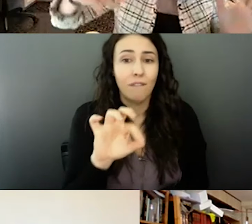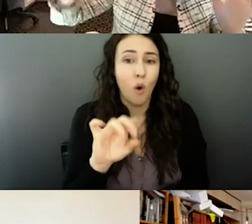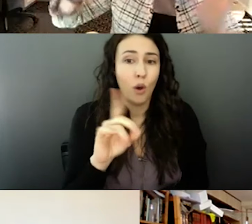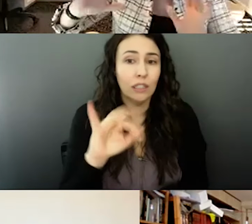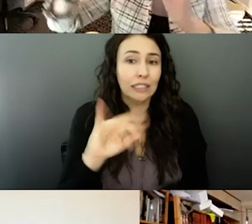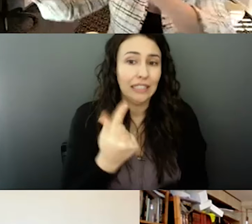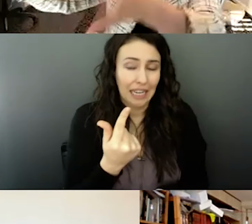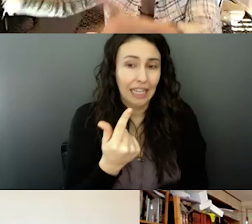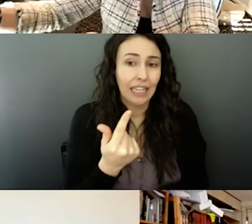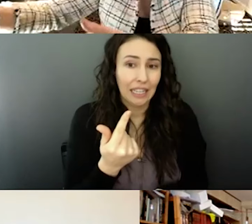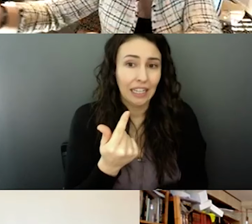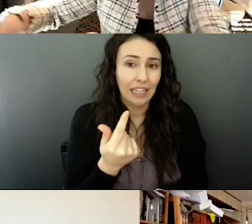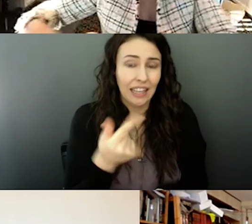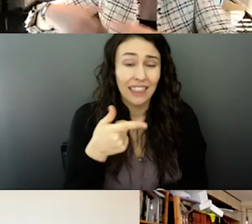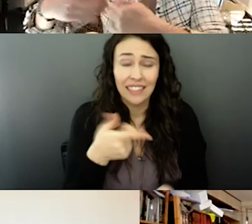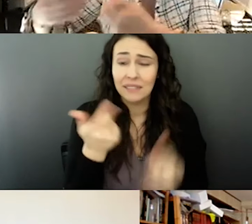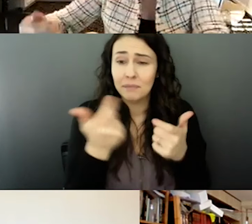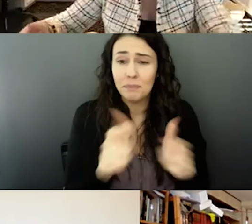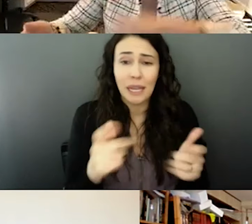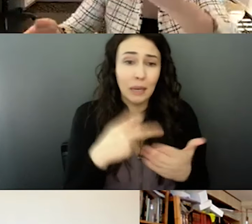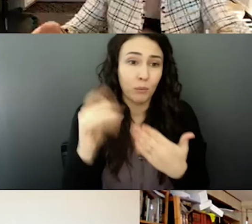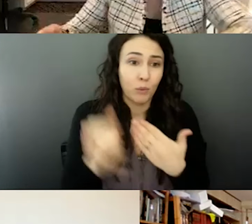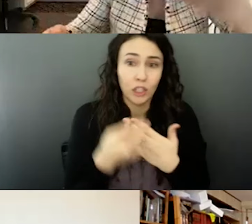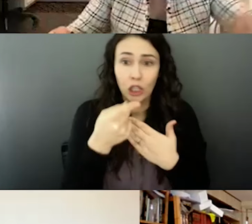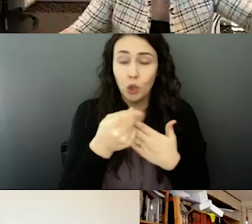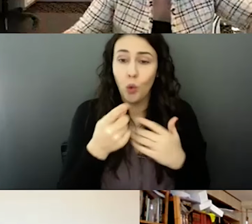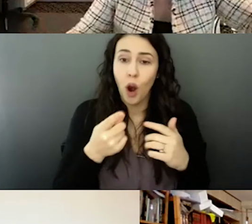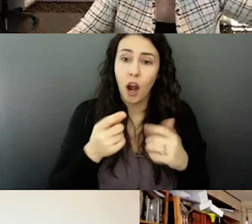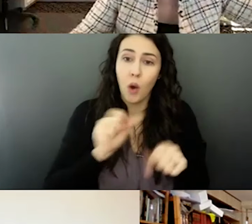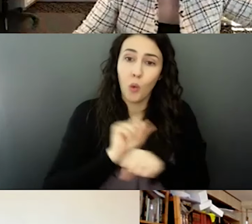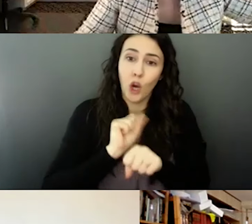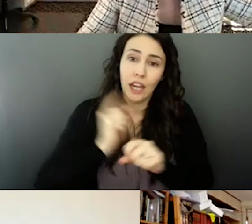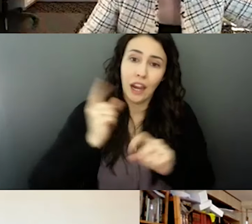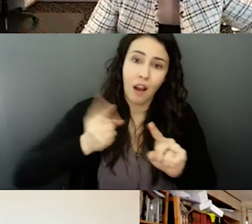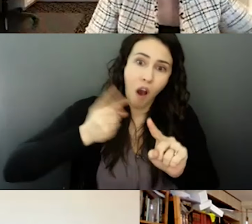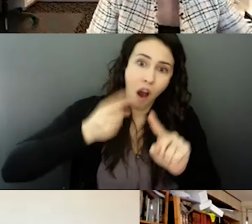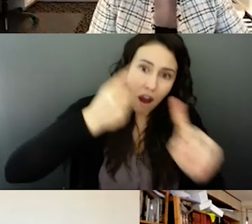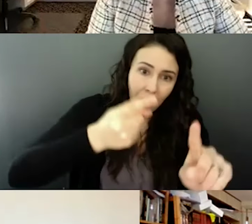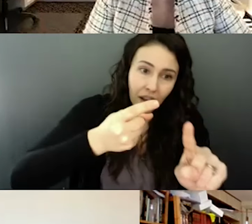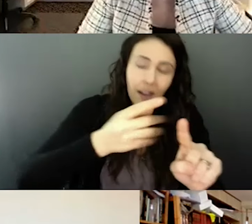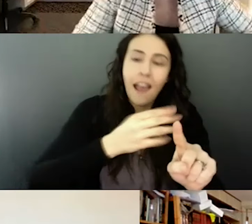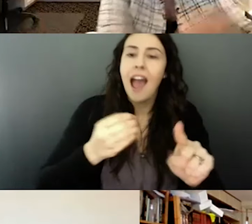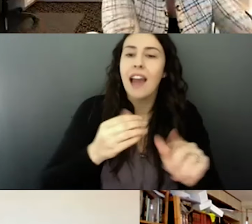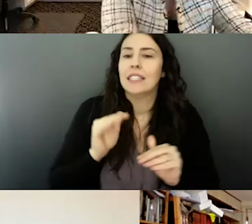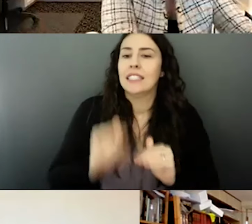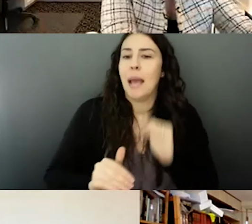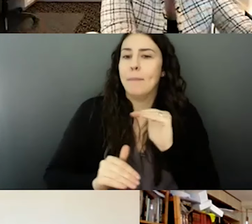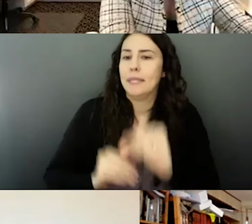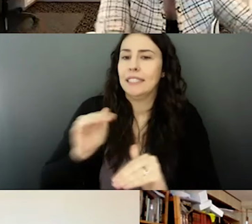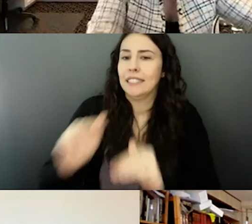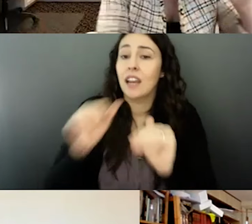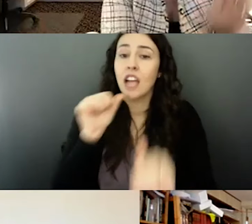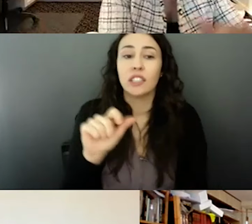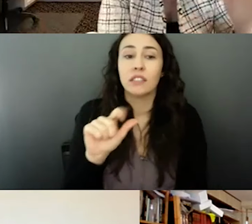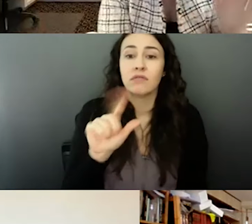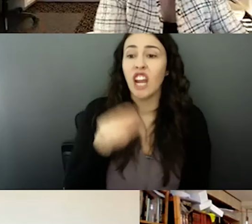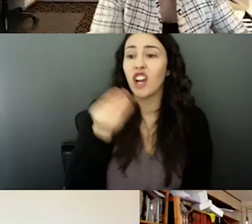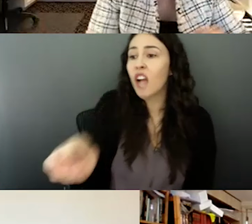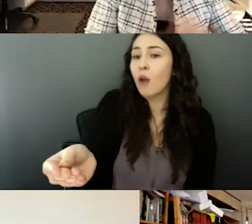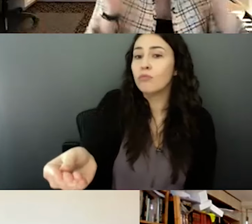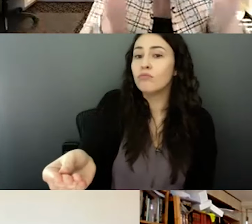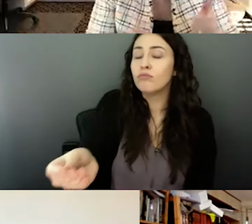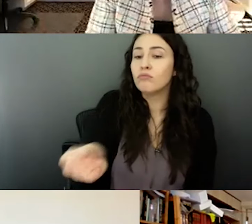like, right? This is the big project you're working towards, and here are the steps we're going to do along the way, as opposed to, here you go, do it, cold call, do